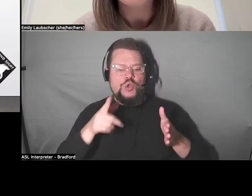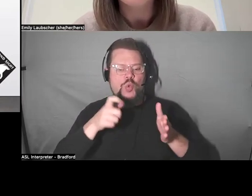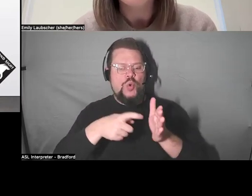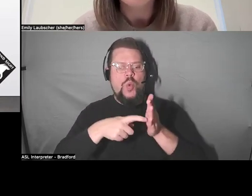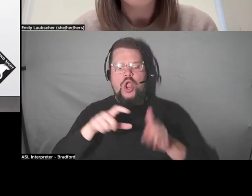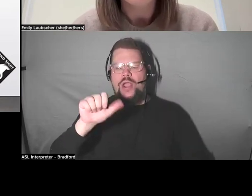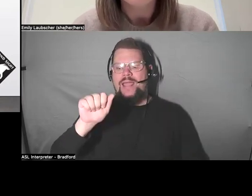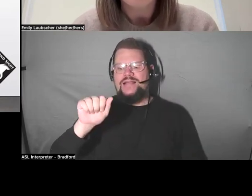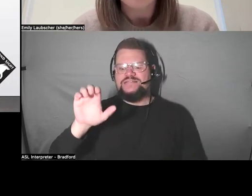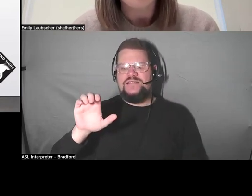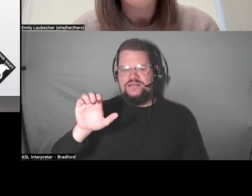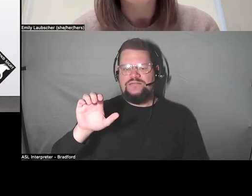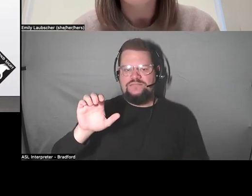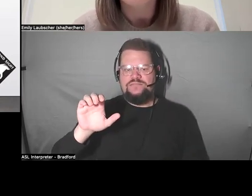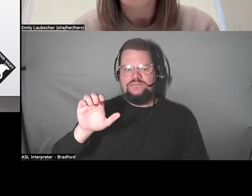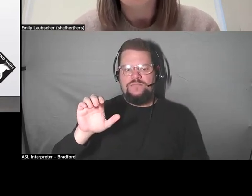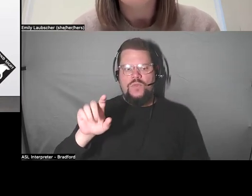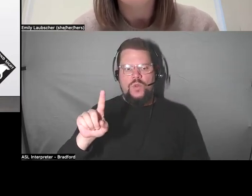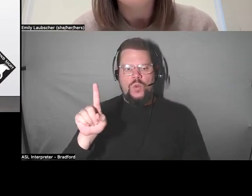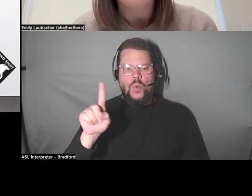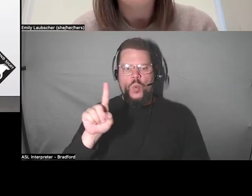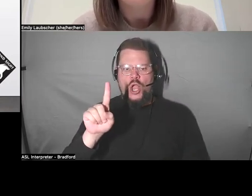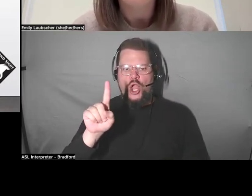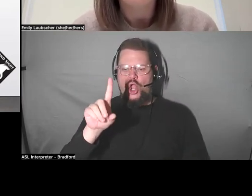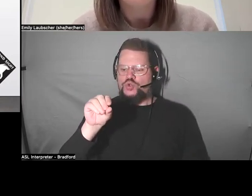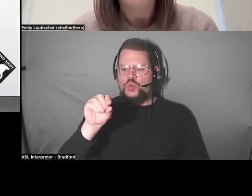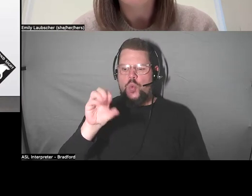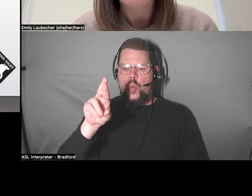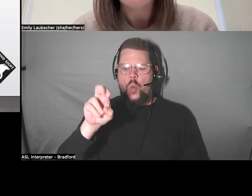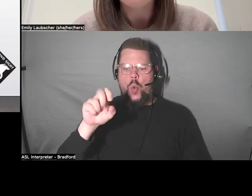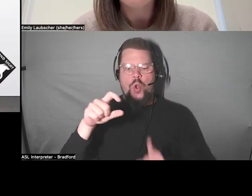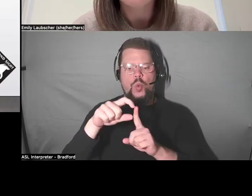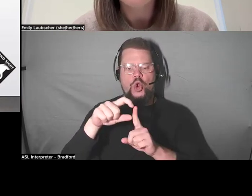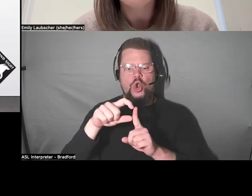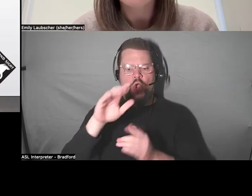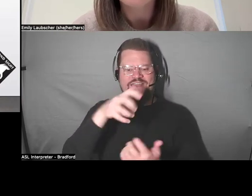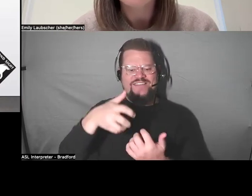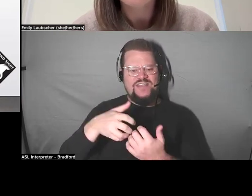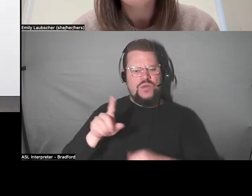AAC. Where do core words fit in?